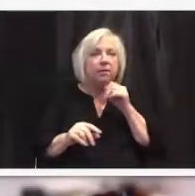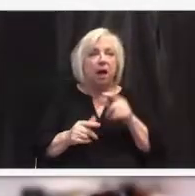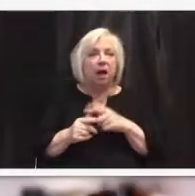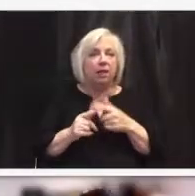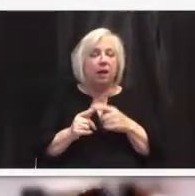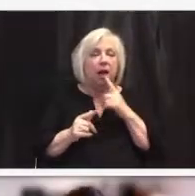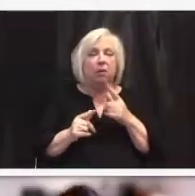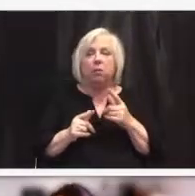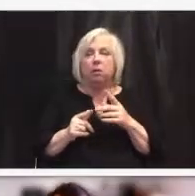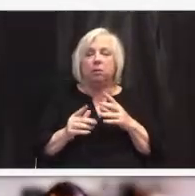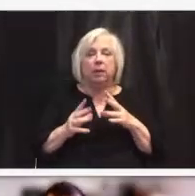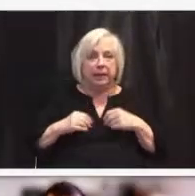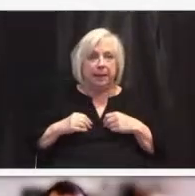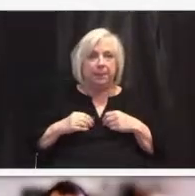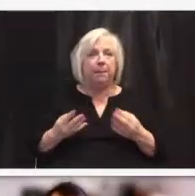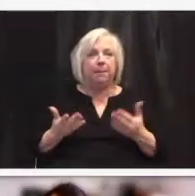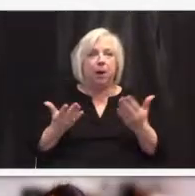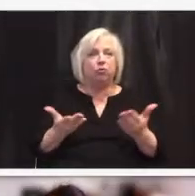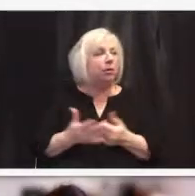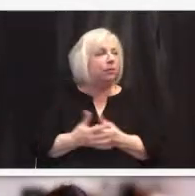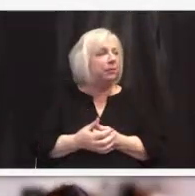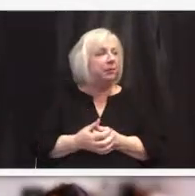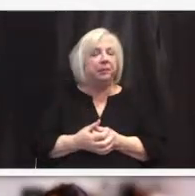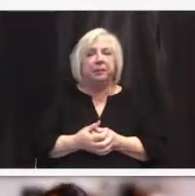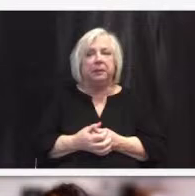to entertain a motion.